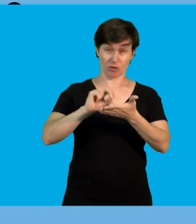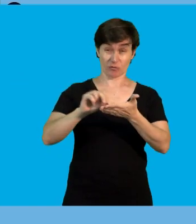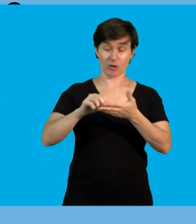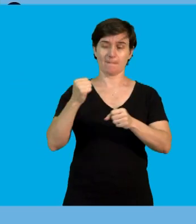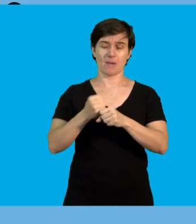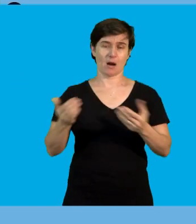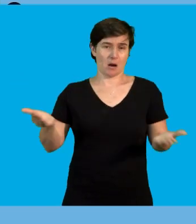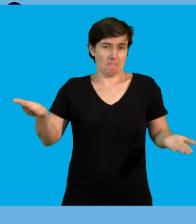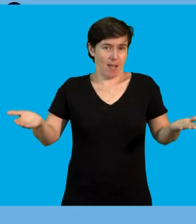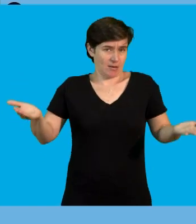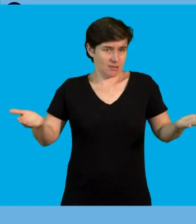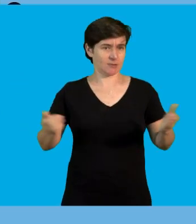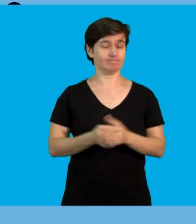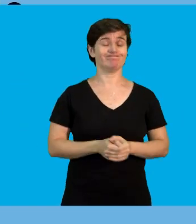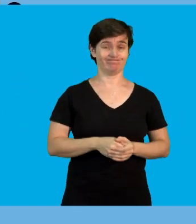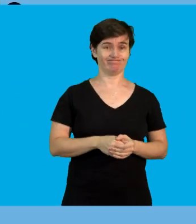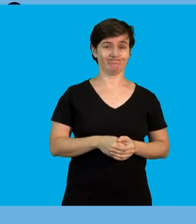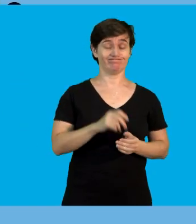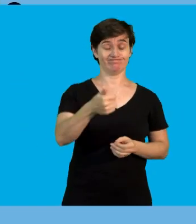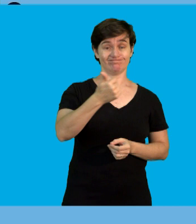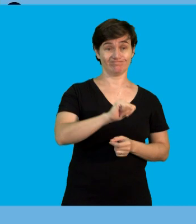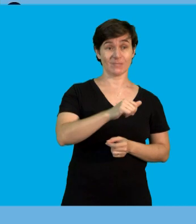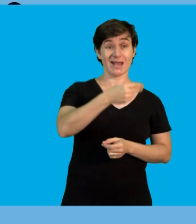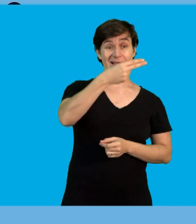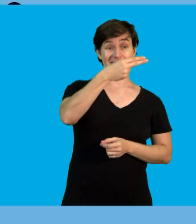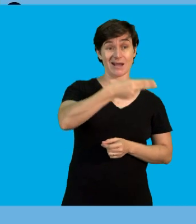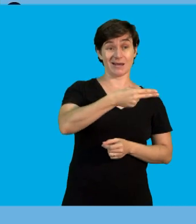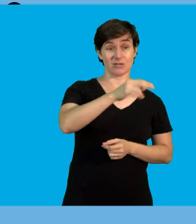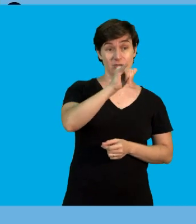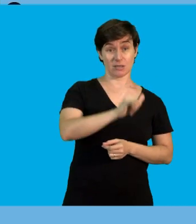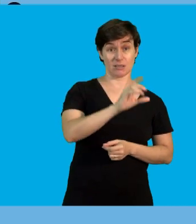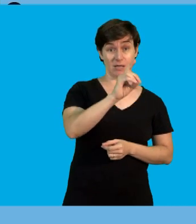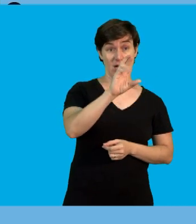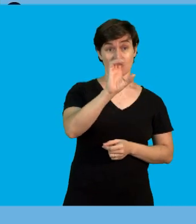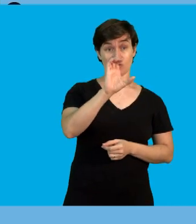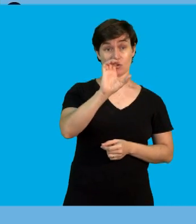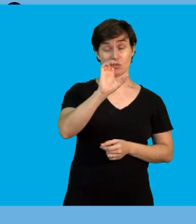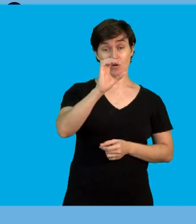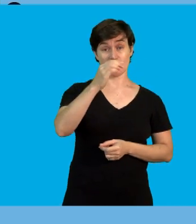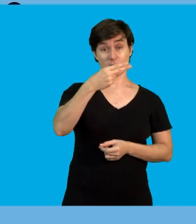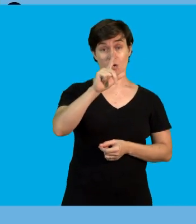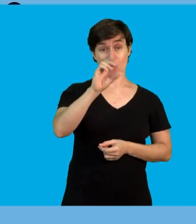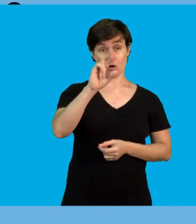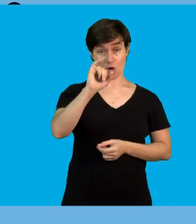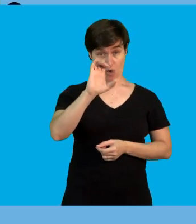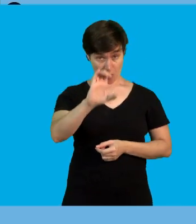and also a balanced chemical equation. We know HCl is hydrochloric acid.